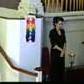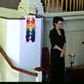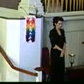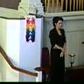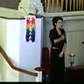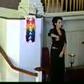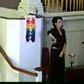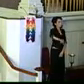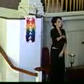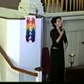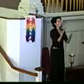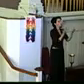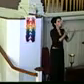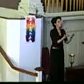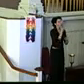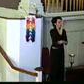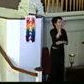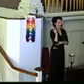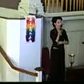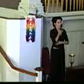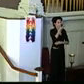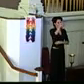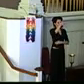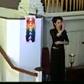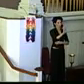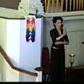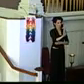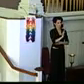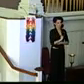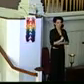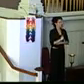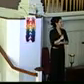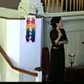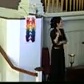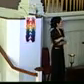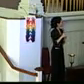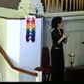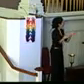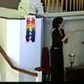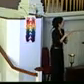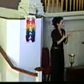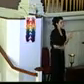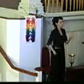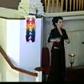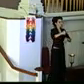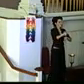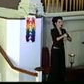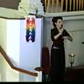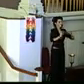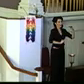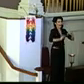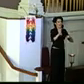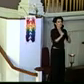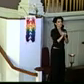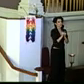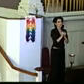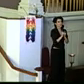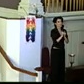We wait for our God. We strive to restore balance with